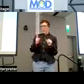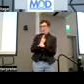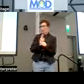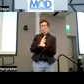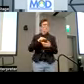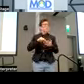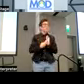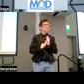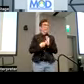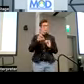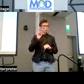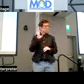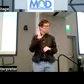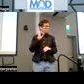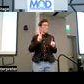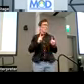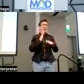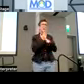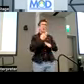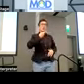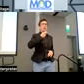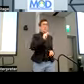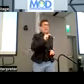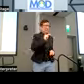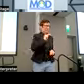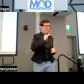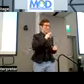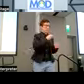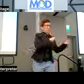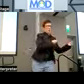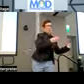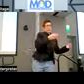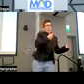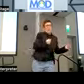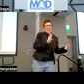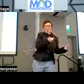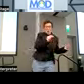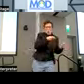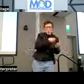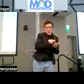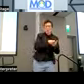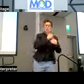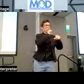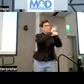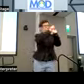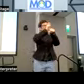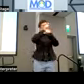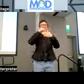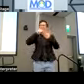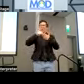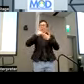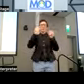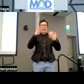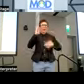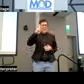their pin in order to get their own money out of an ATM. So we wrote letters to major banks and we said, do you want to sit down and